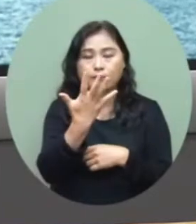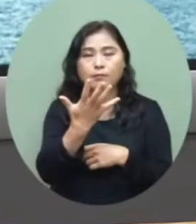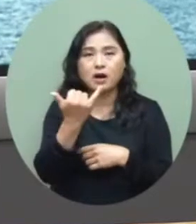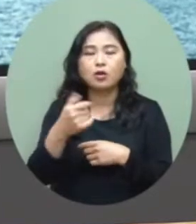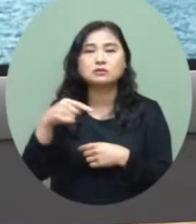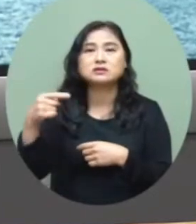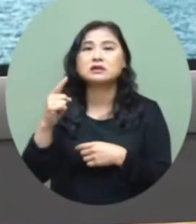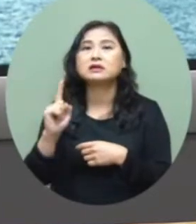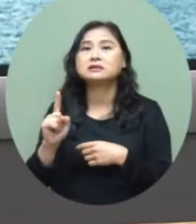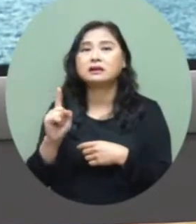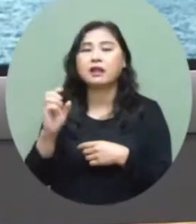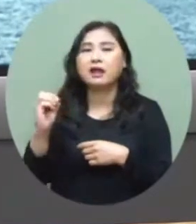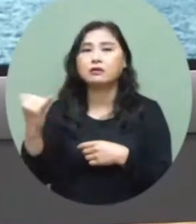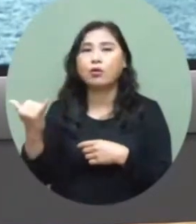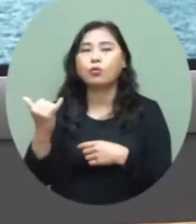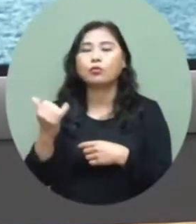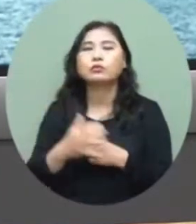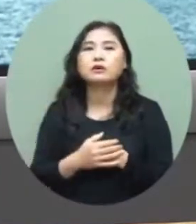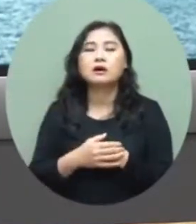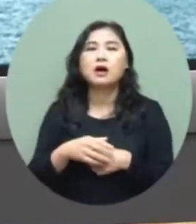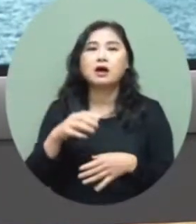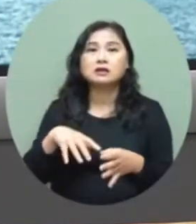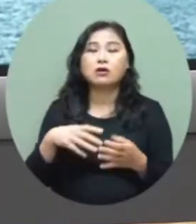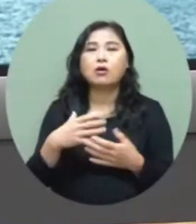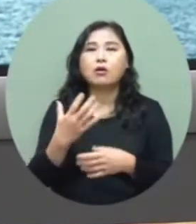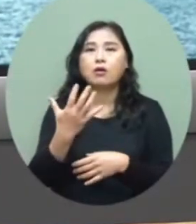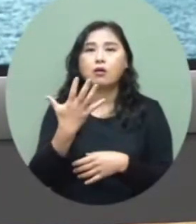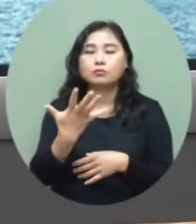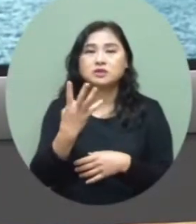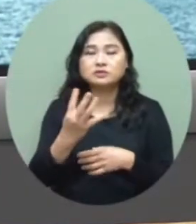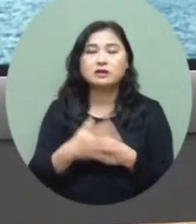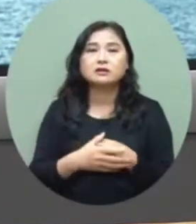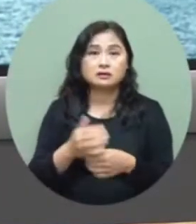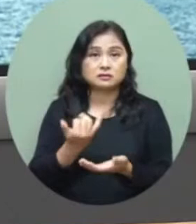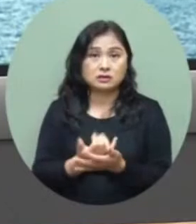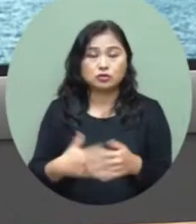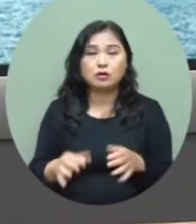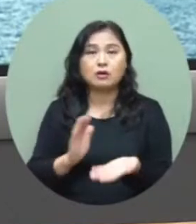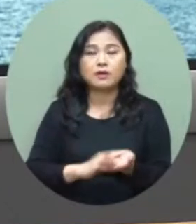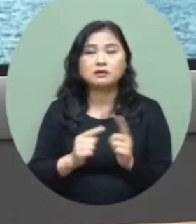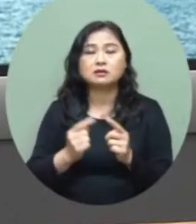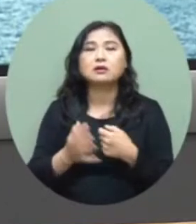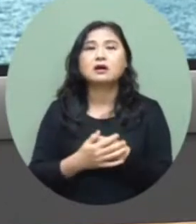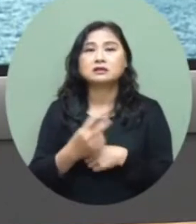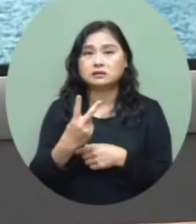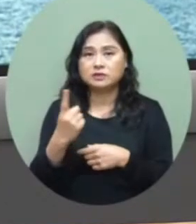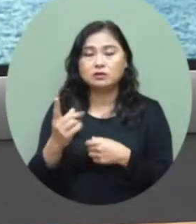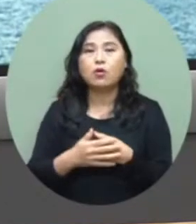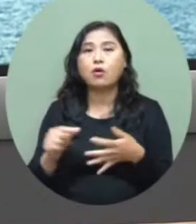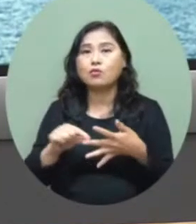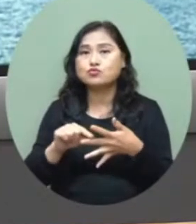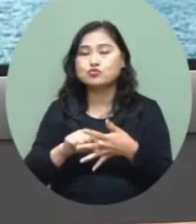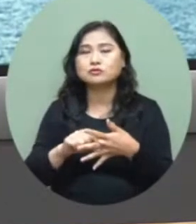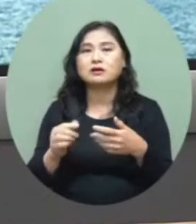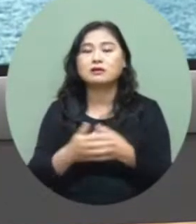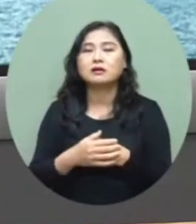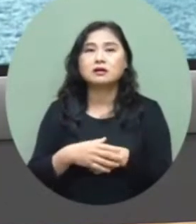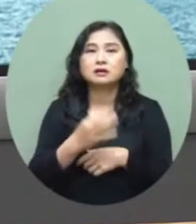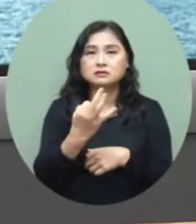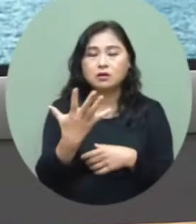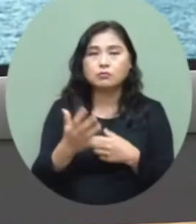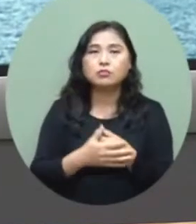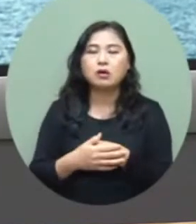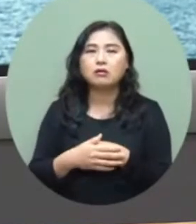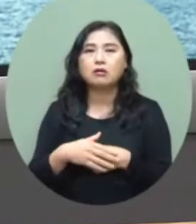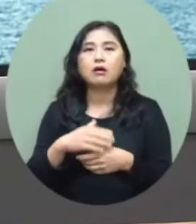female. The age range was from 56 to 106. Out of those 54, 21 were from care